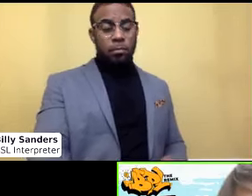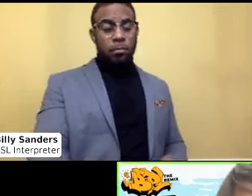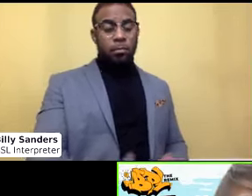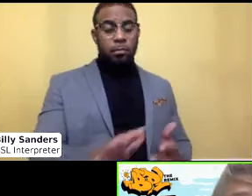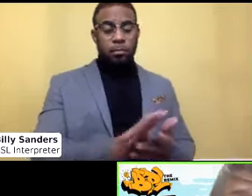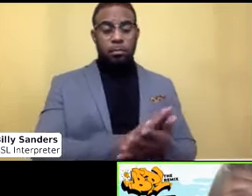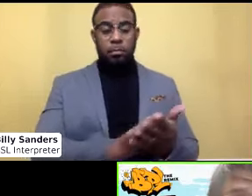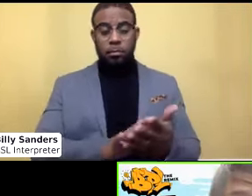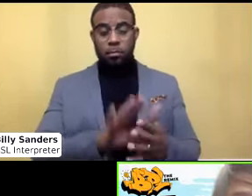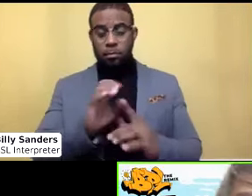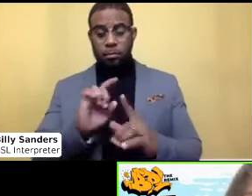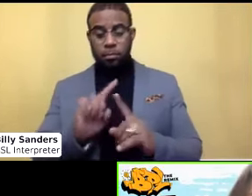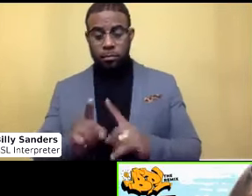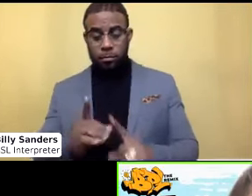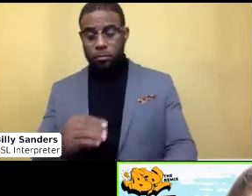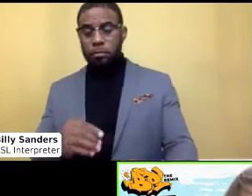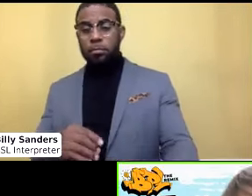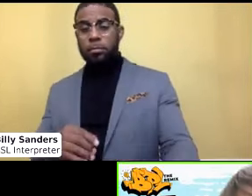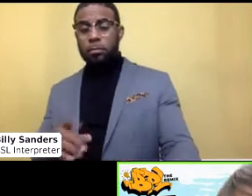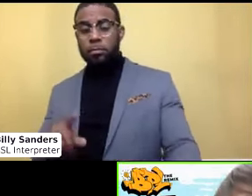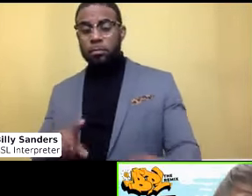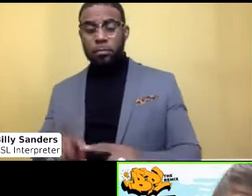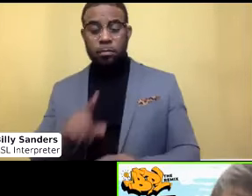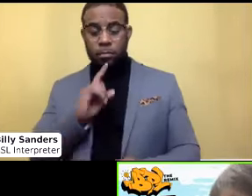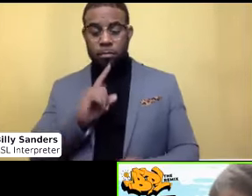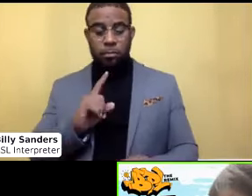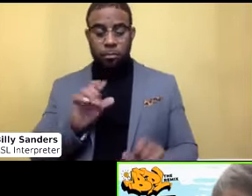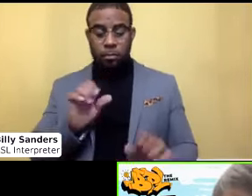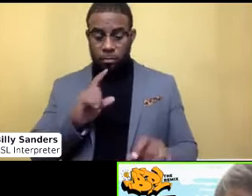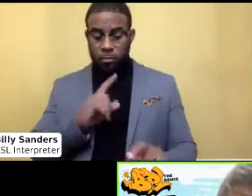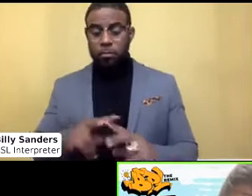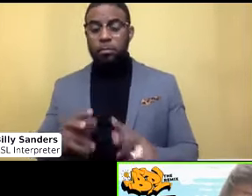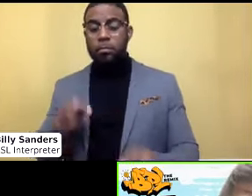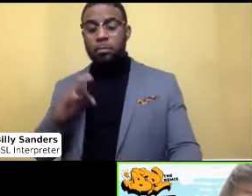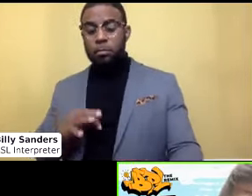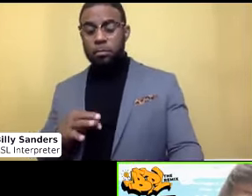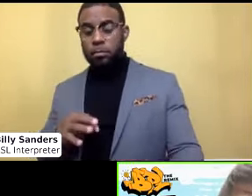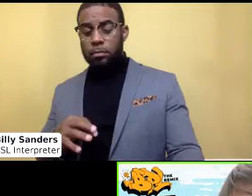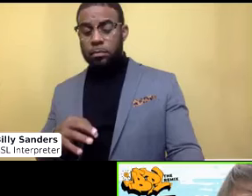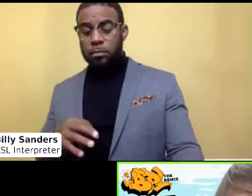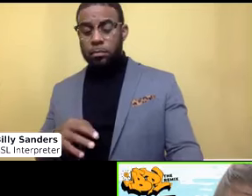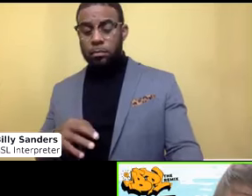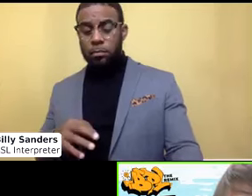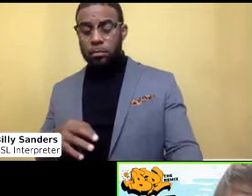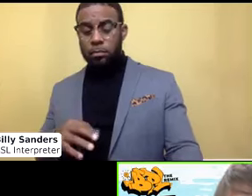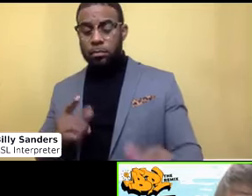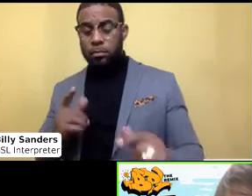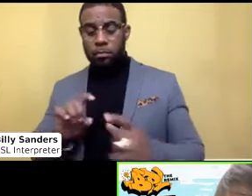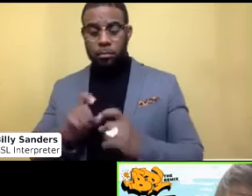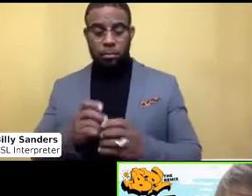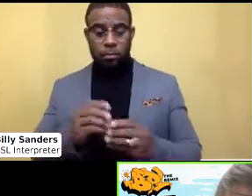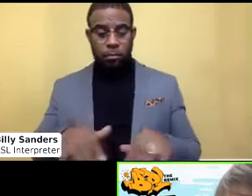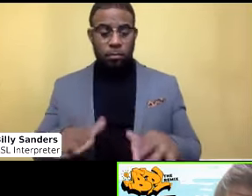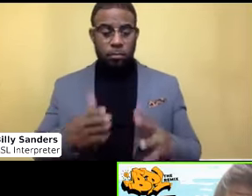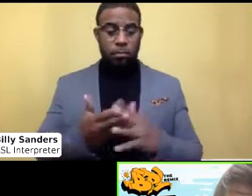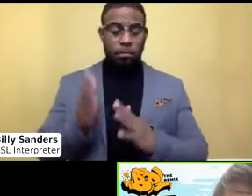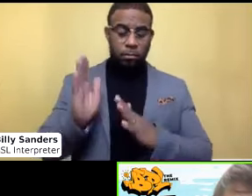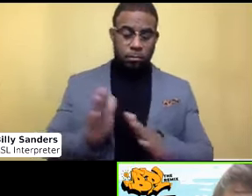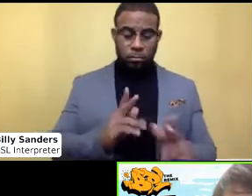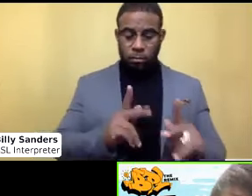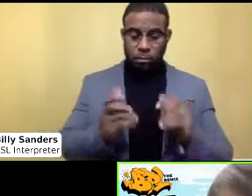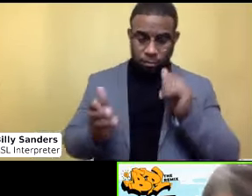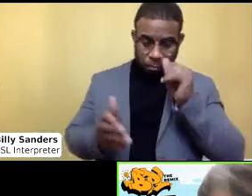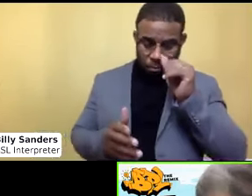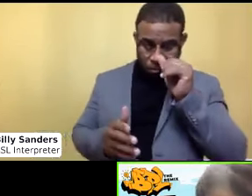cultural differences, and also can be very helpful in affecting change on the ground through organizing folks